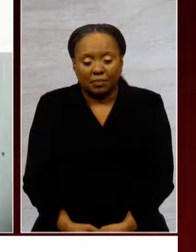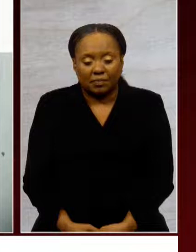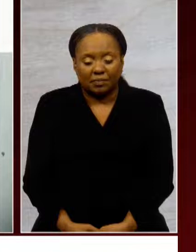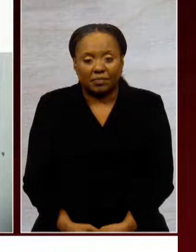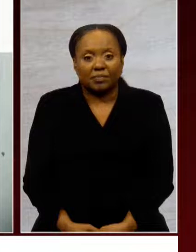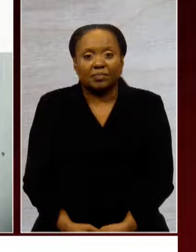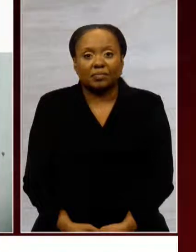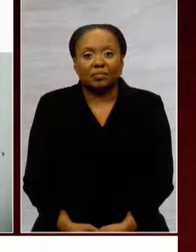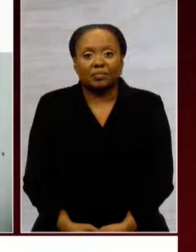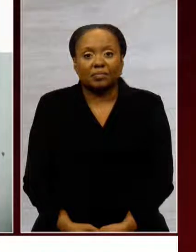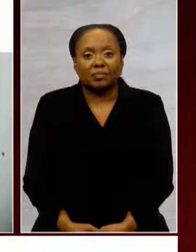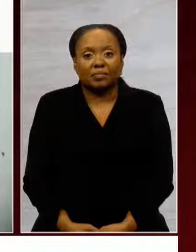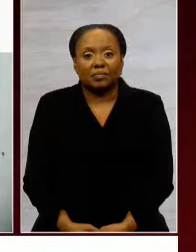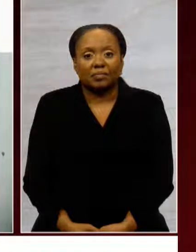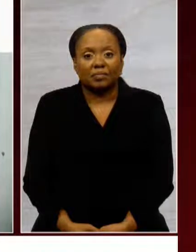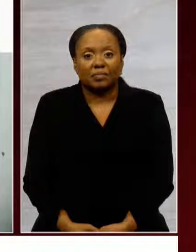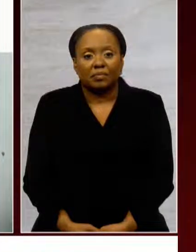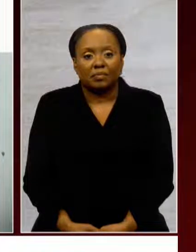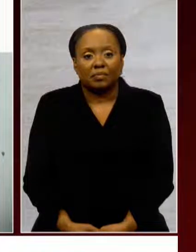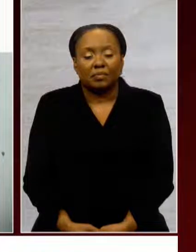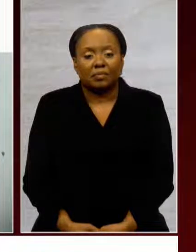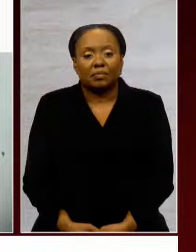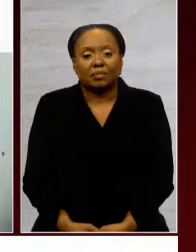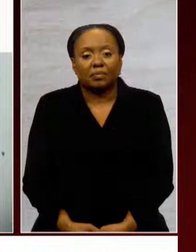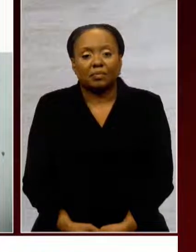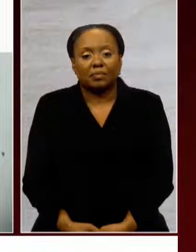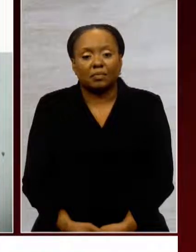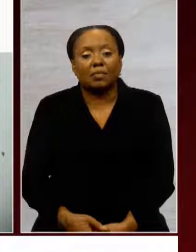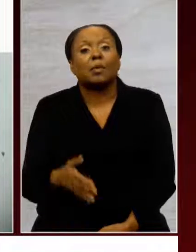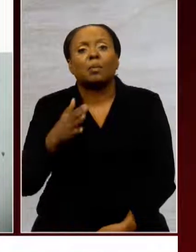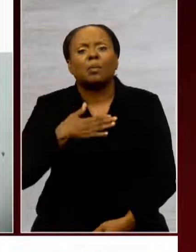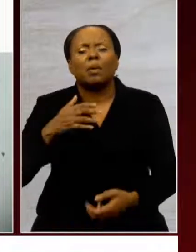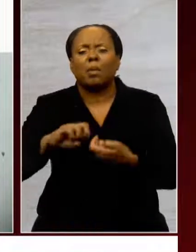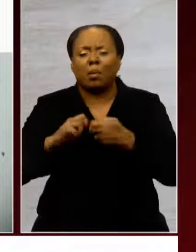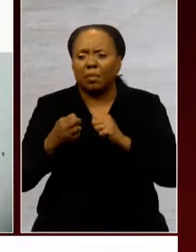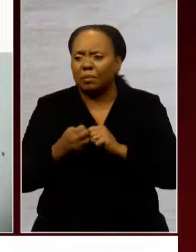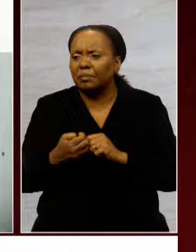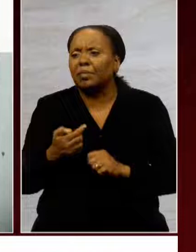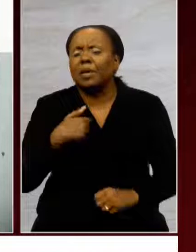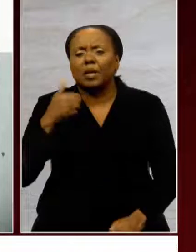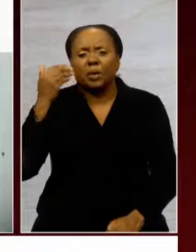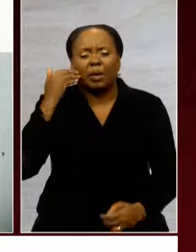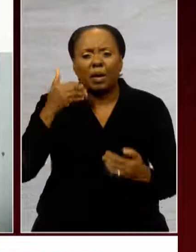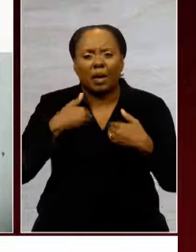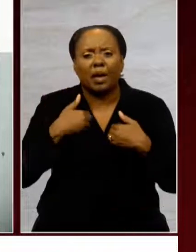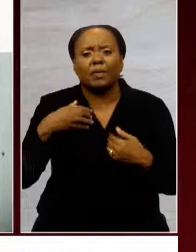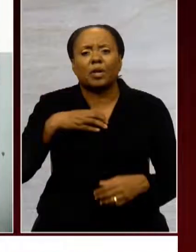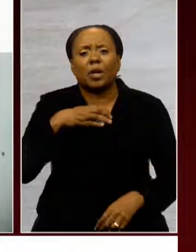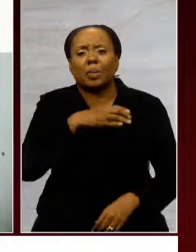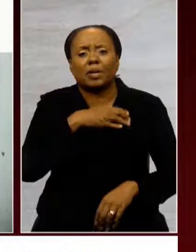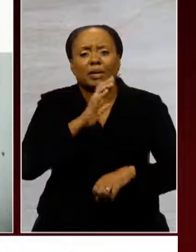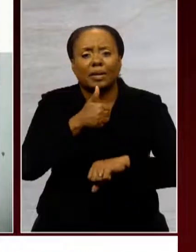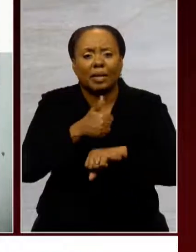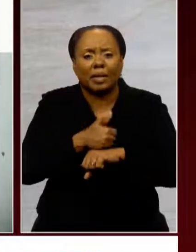it's all right to have a committee for the disability, but I find my problem where you should really